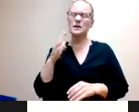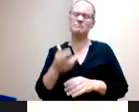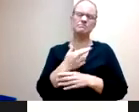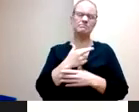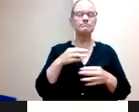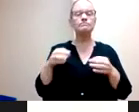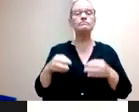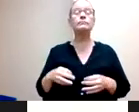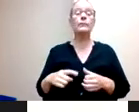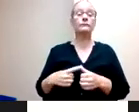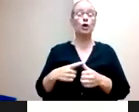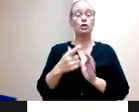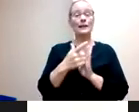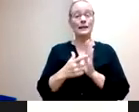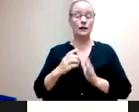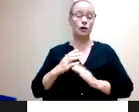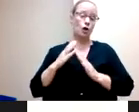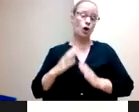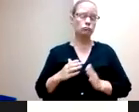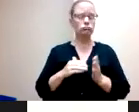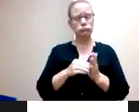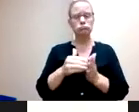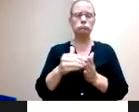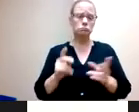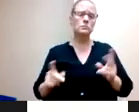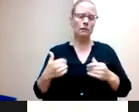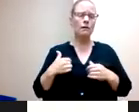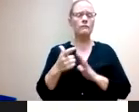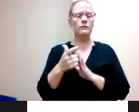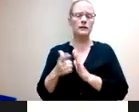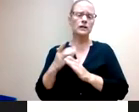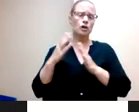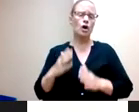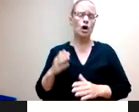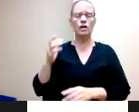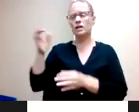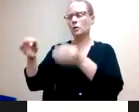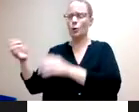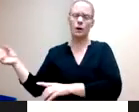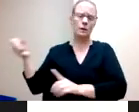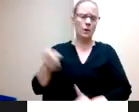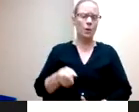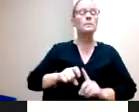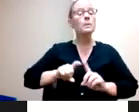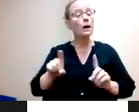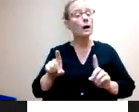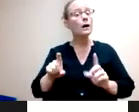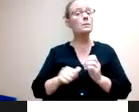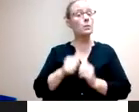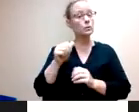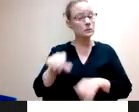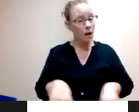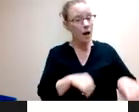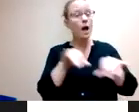a legal guardian. And occasionally people have legal guardians appointed by the court. But the most common when we're trying to figure this